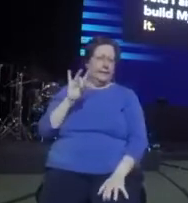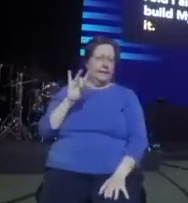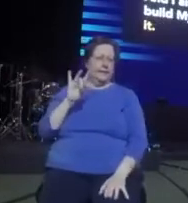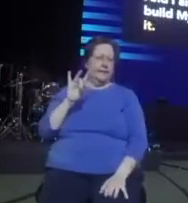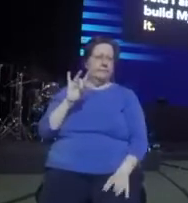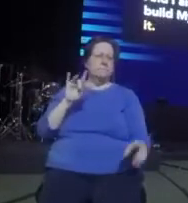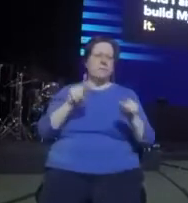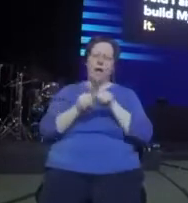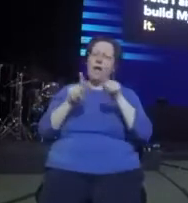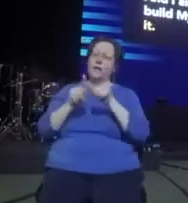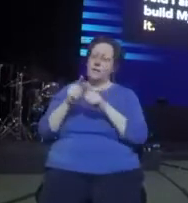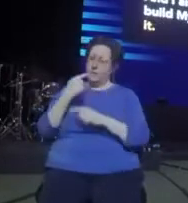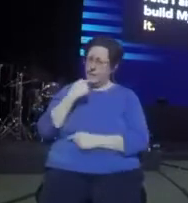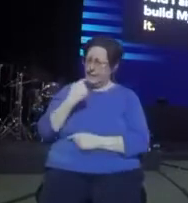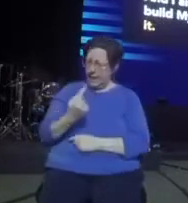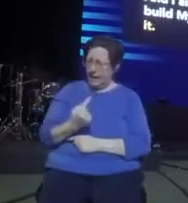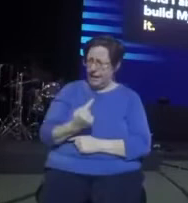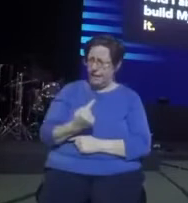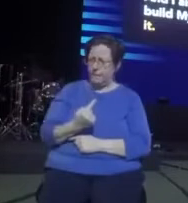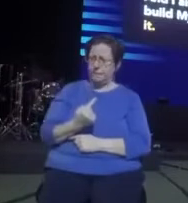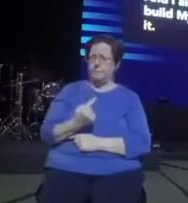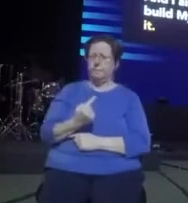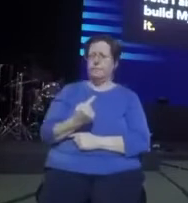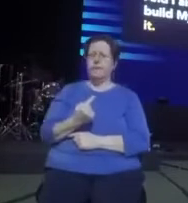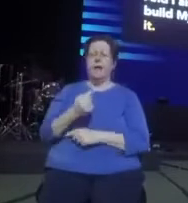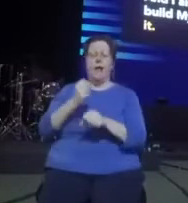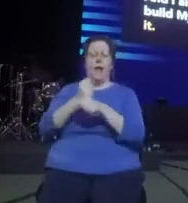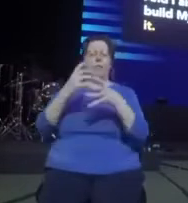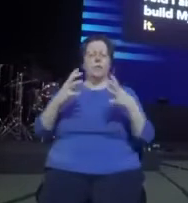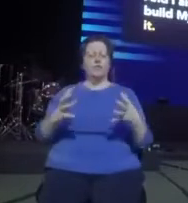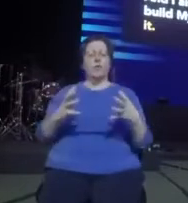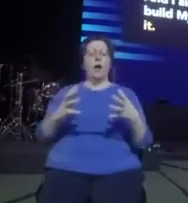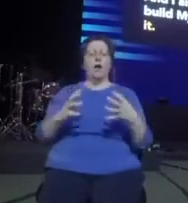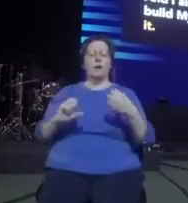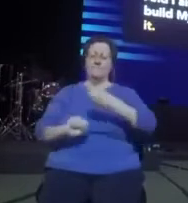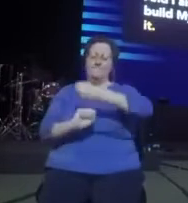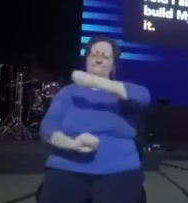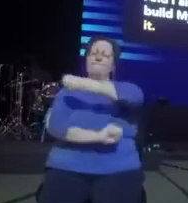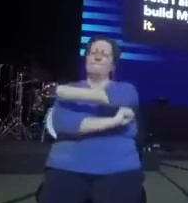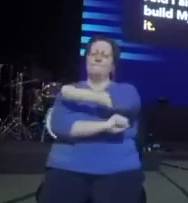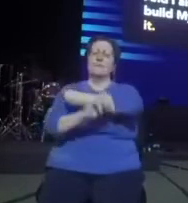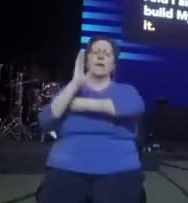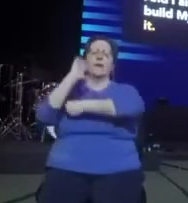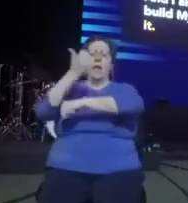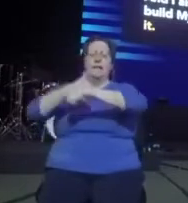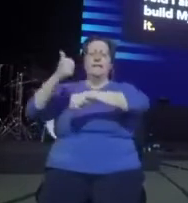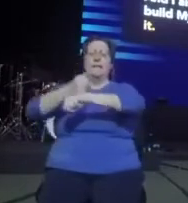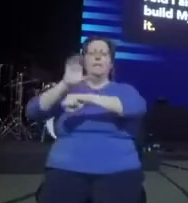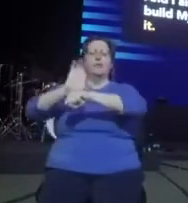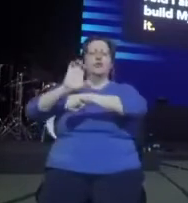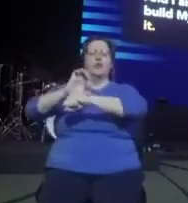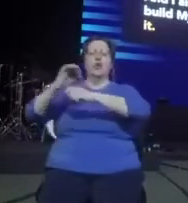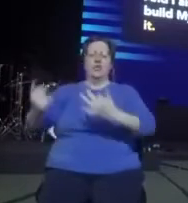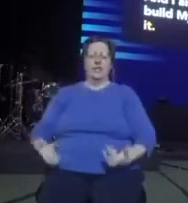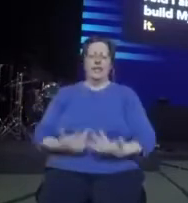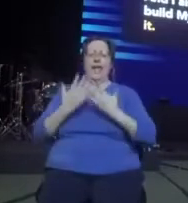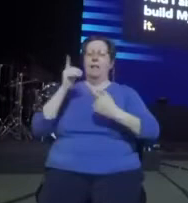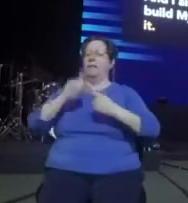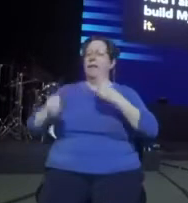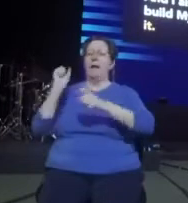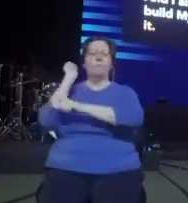I also say to you, Peter, on this rock I will build my church, and the gates of hell shall not prevail against